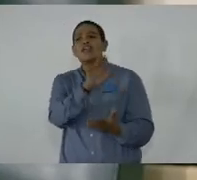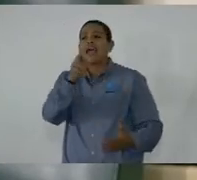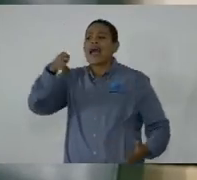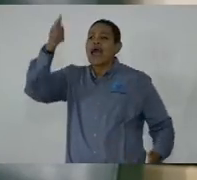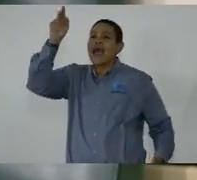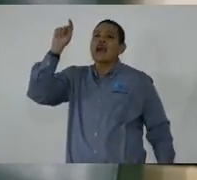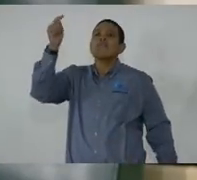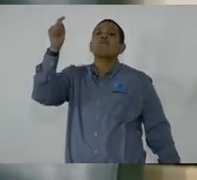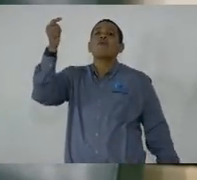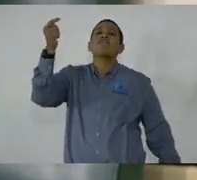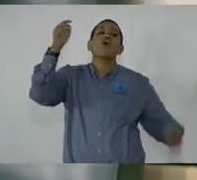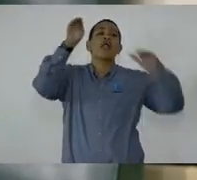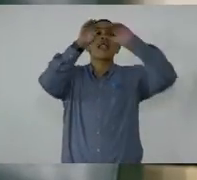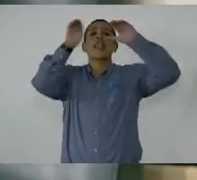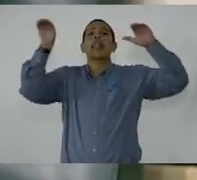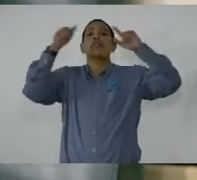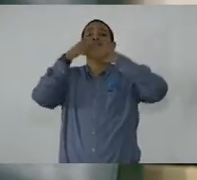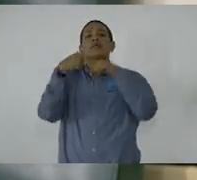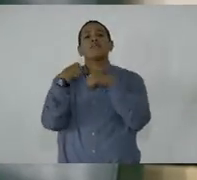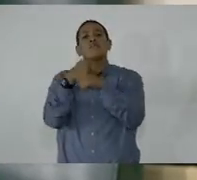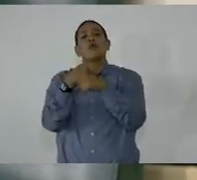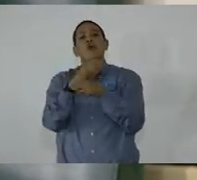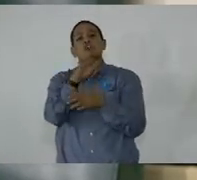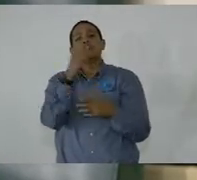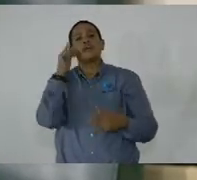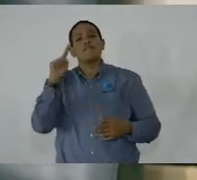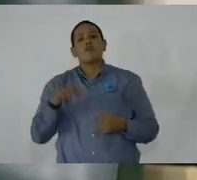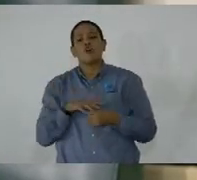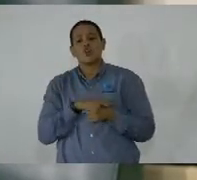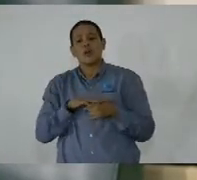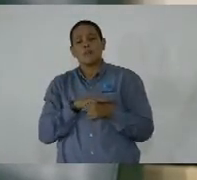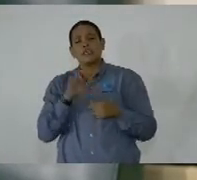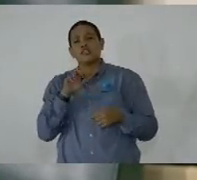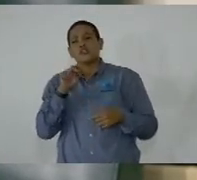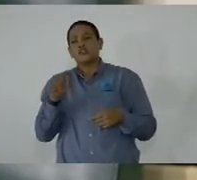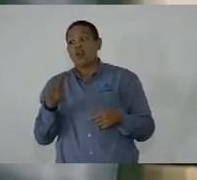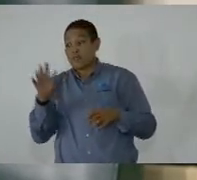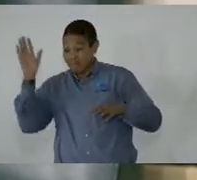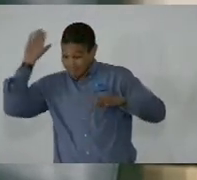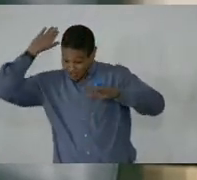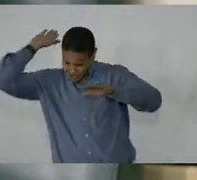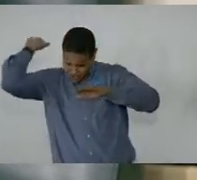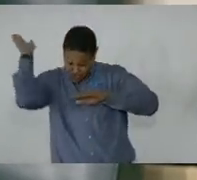highest levels of production for domestic crop yield, surpassing